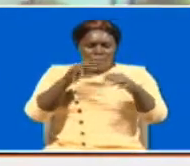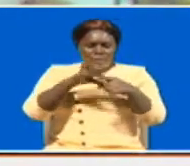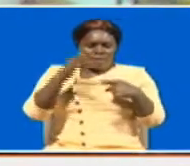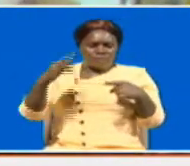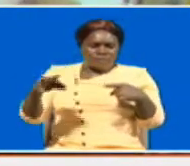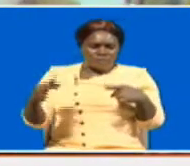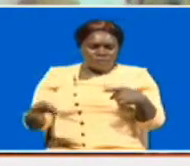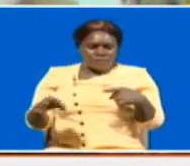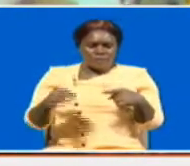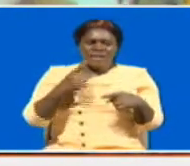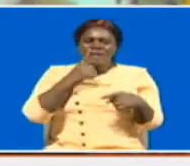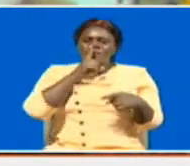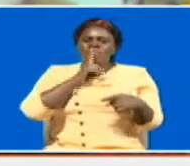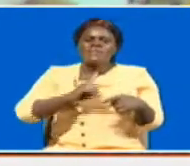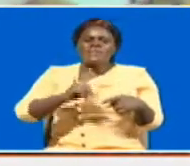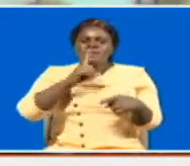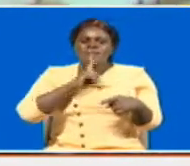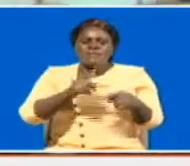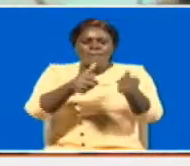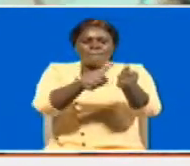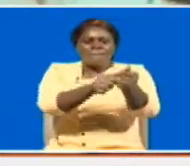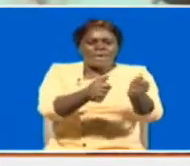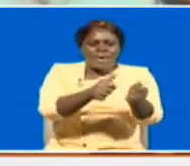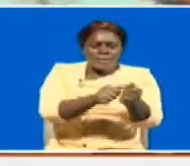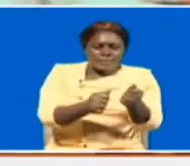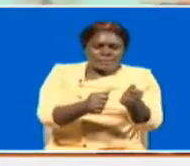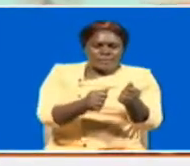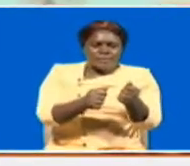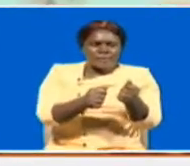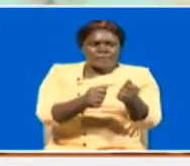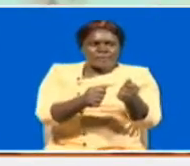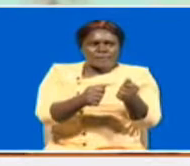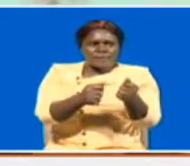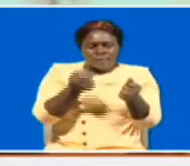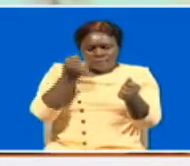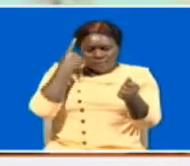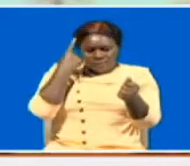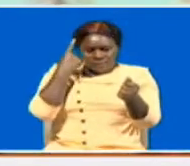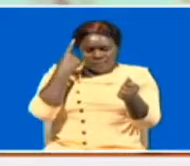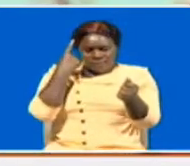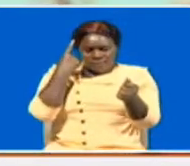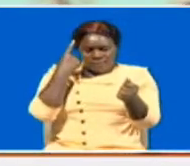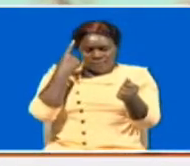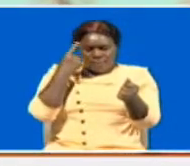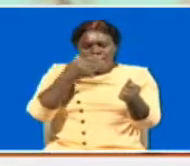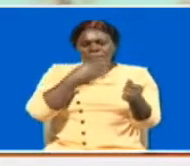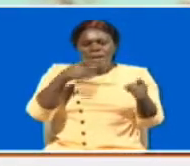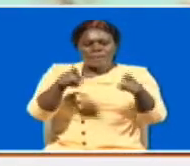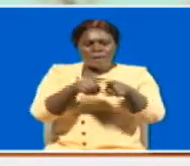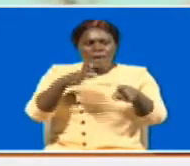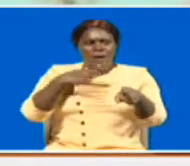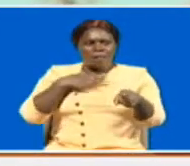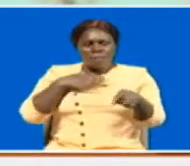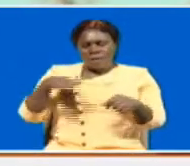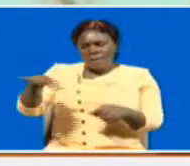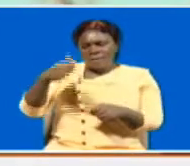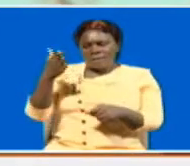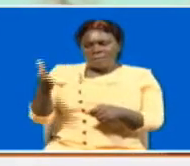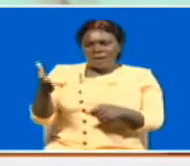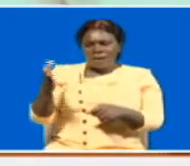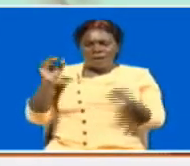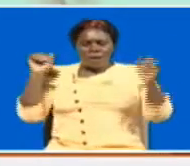mboga, watalima maharagwe, watalima mahindi. Tunaelewa kwamba ndugu zetu wa eneo hili